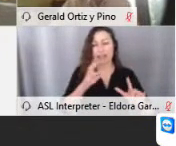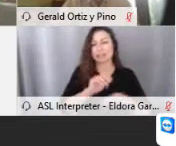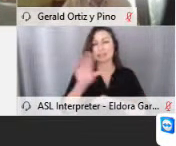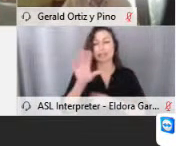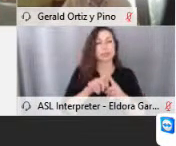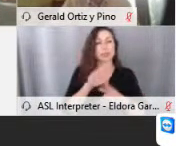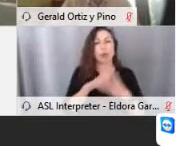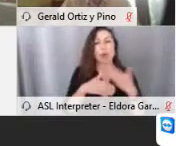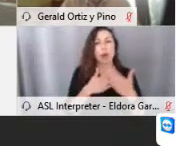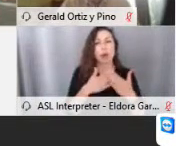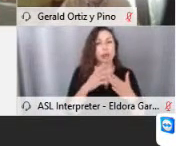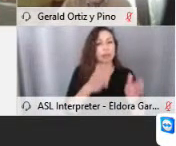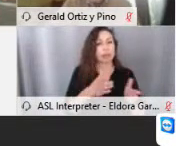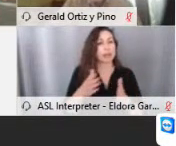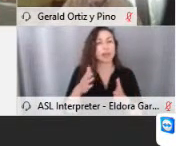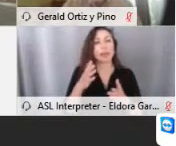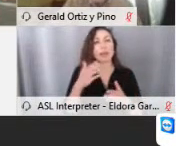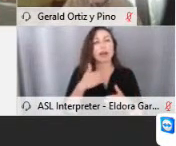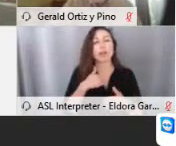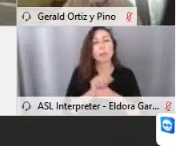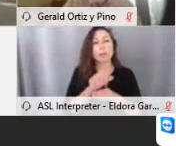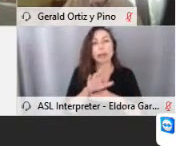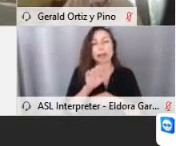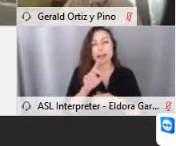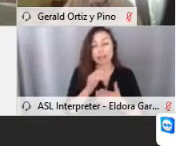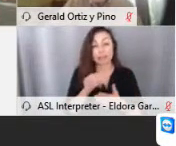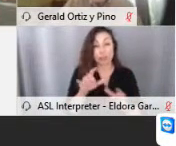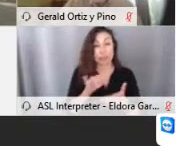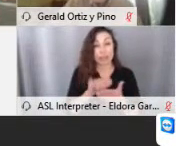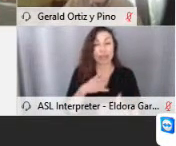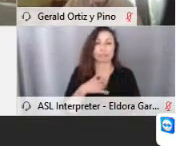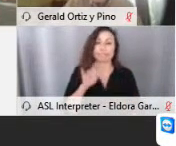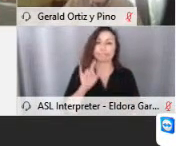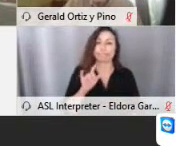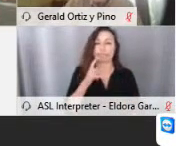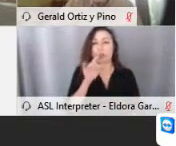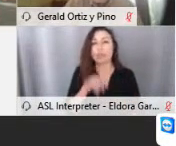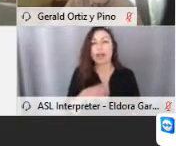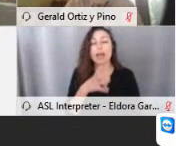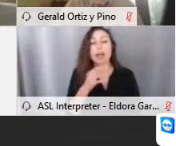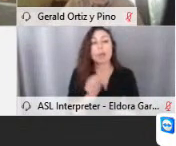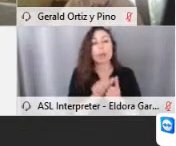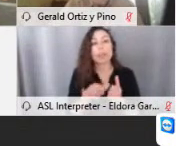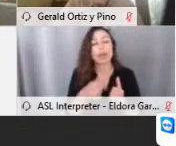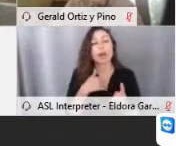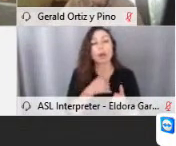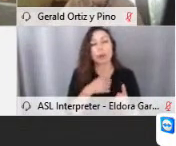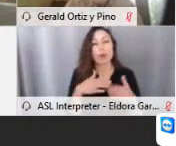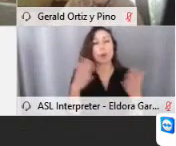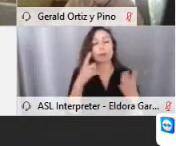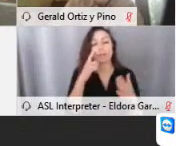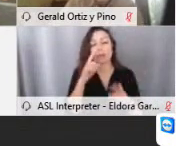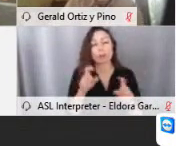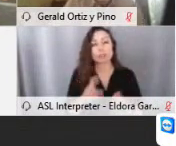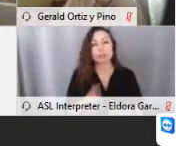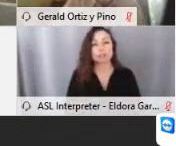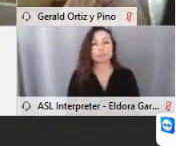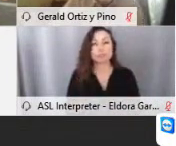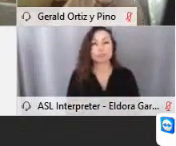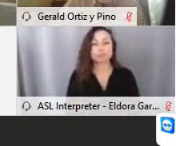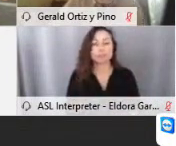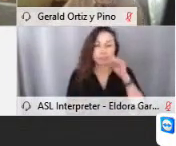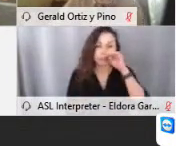your constituents on your mailing list. If you did that, we would love you. So with that, I think we stand open for questions. Thank